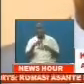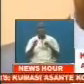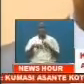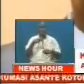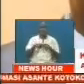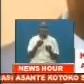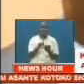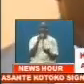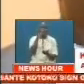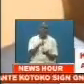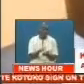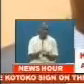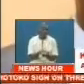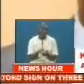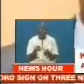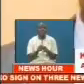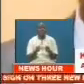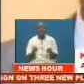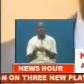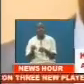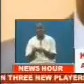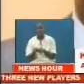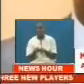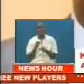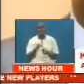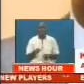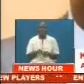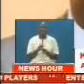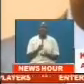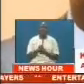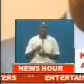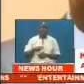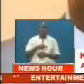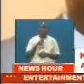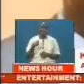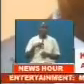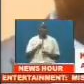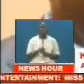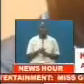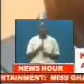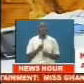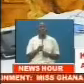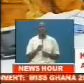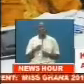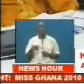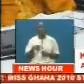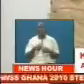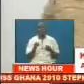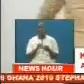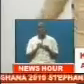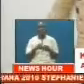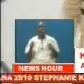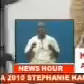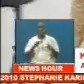crisis may be over. And also it will add up so that we can get affordable energy. The chairman